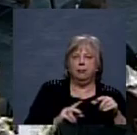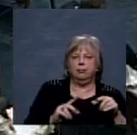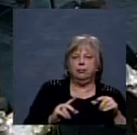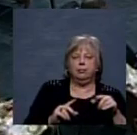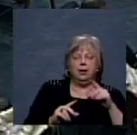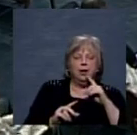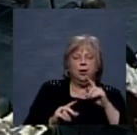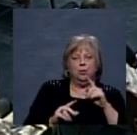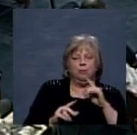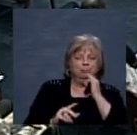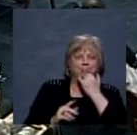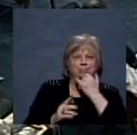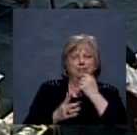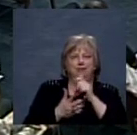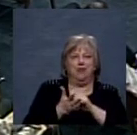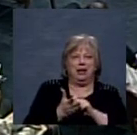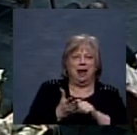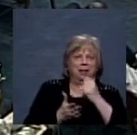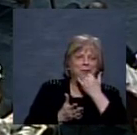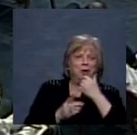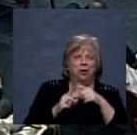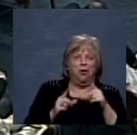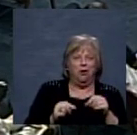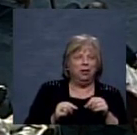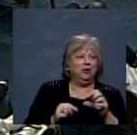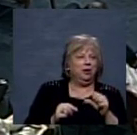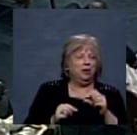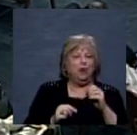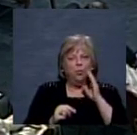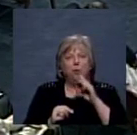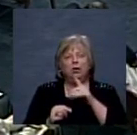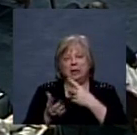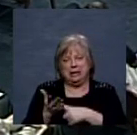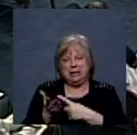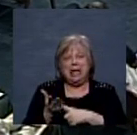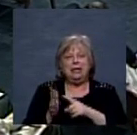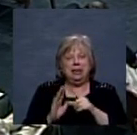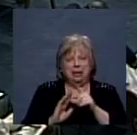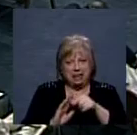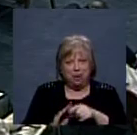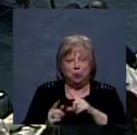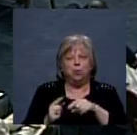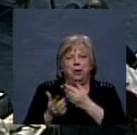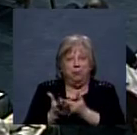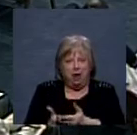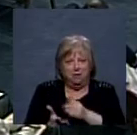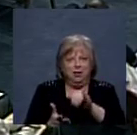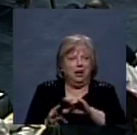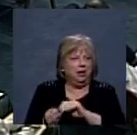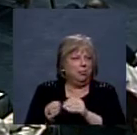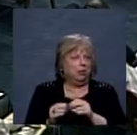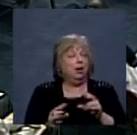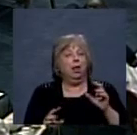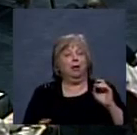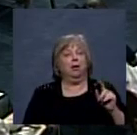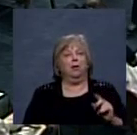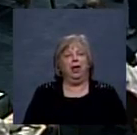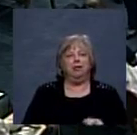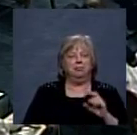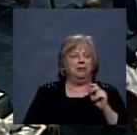You accidentally filled out the wrong card. Oh, so okay. we're gonna talk about it here when we get to that particular item on the agenda. Okay.